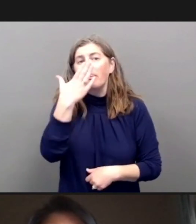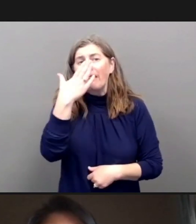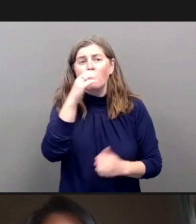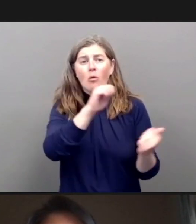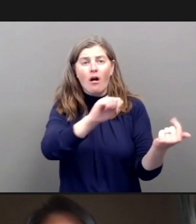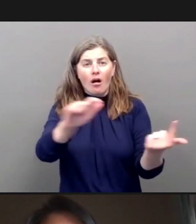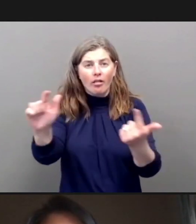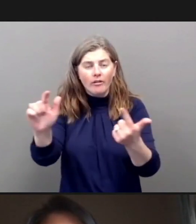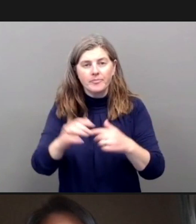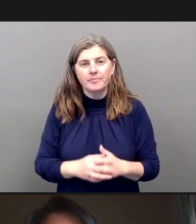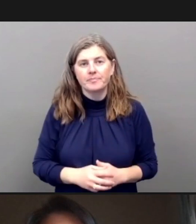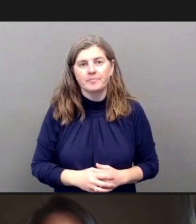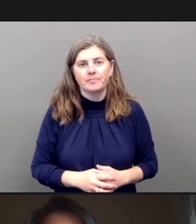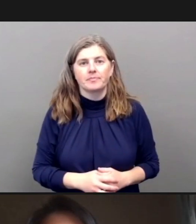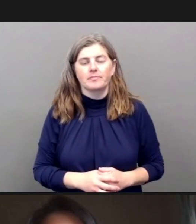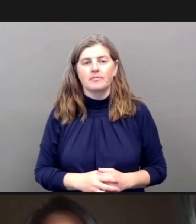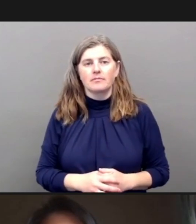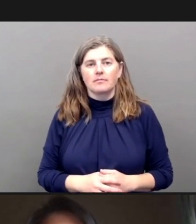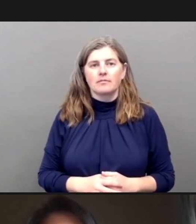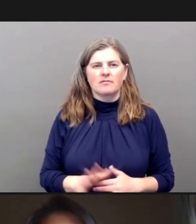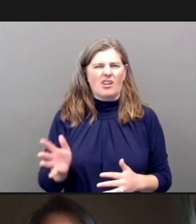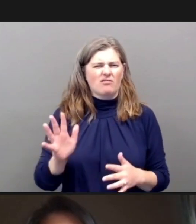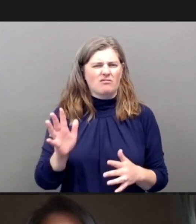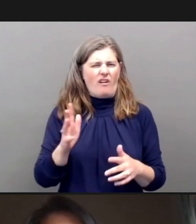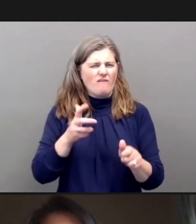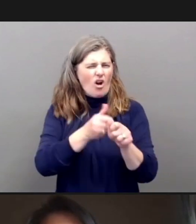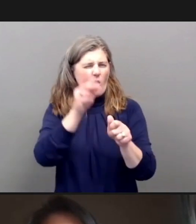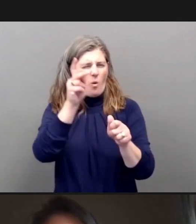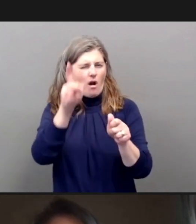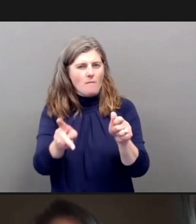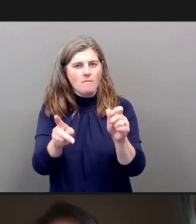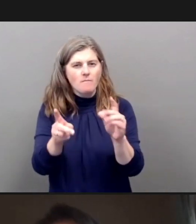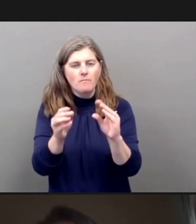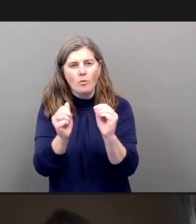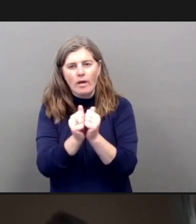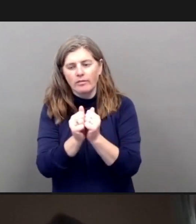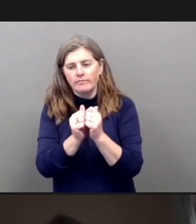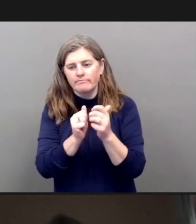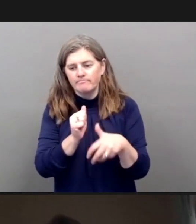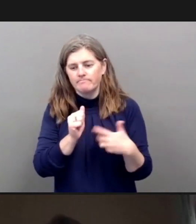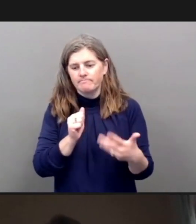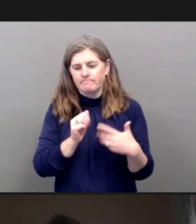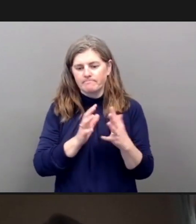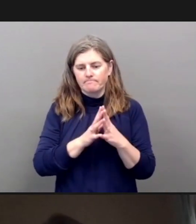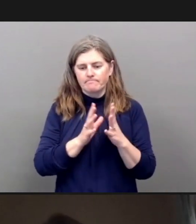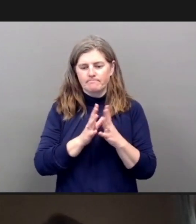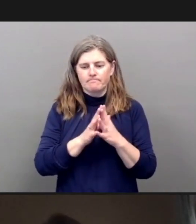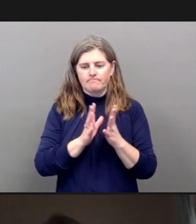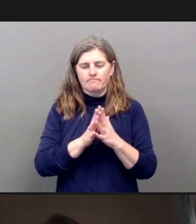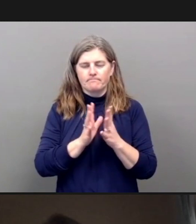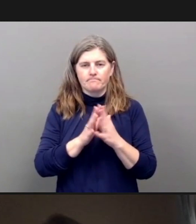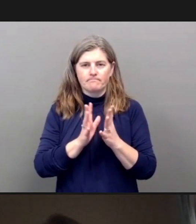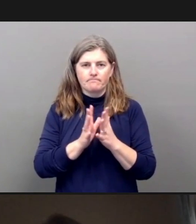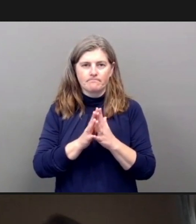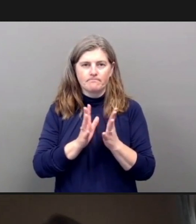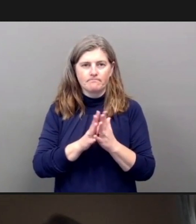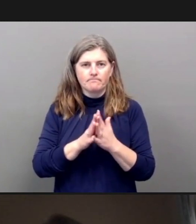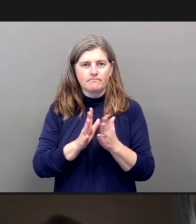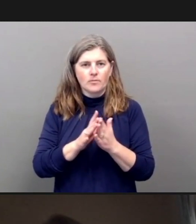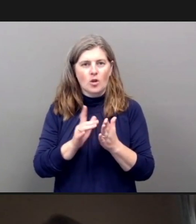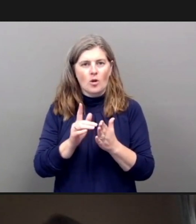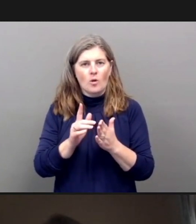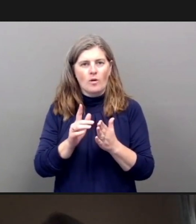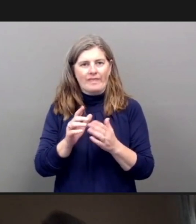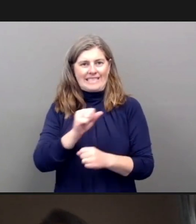everybody. Just following up on the personnel that we need in our